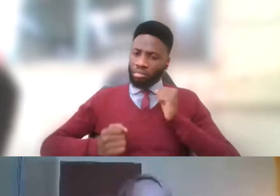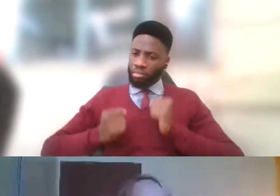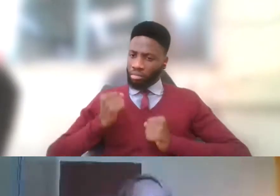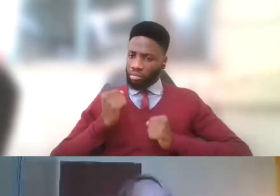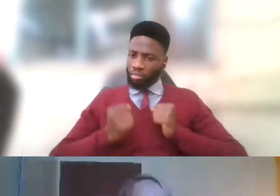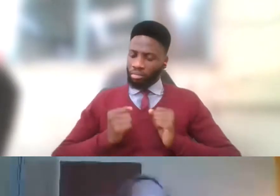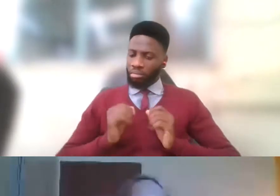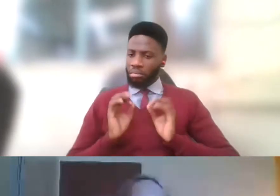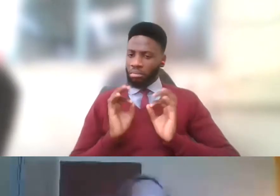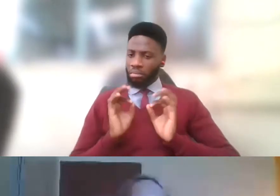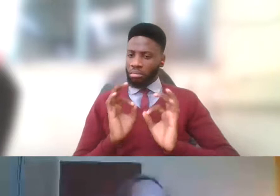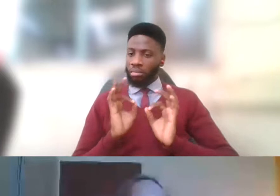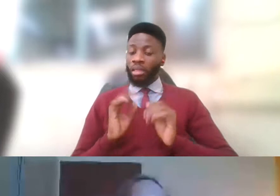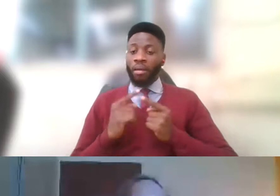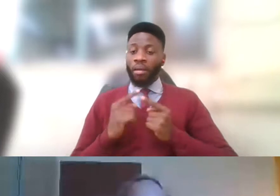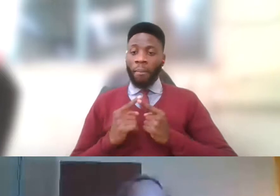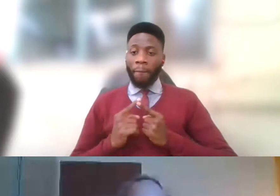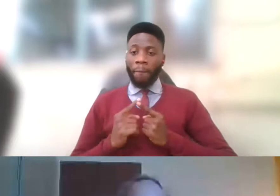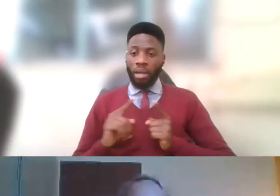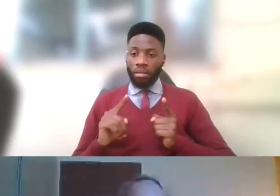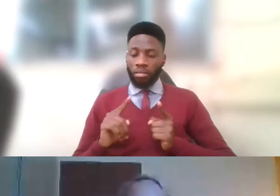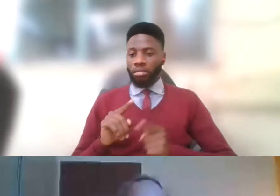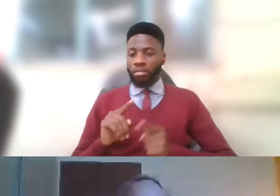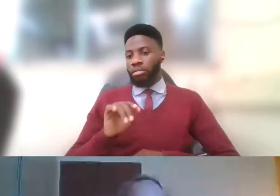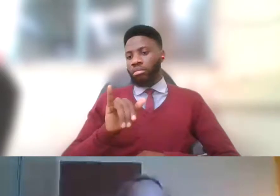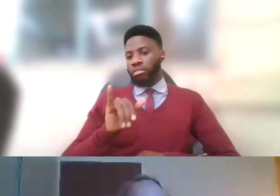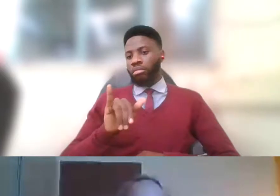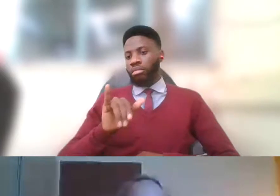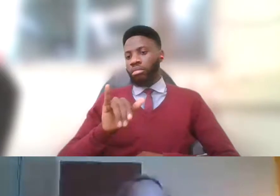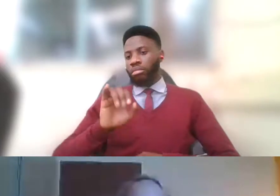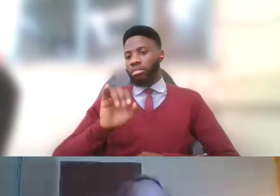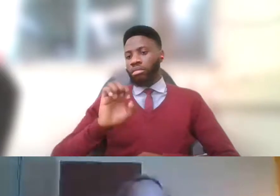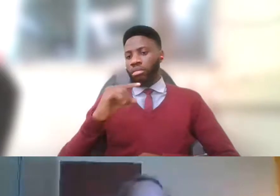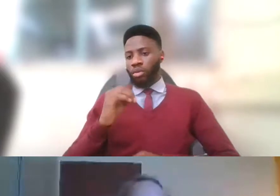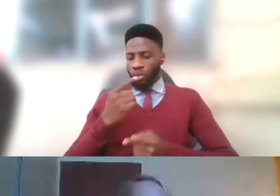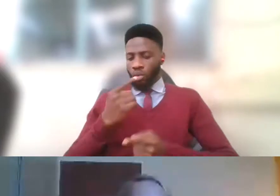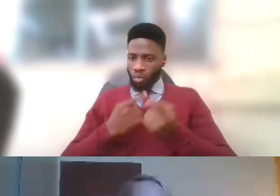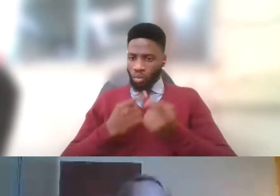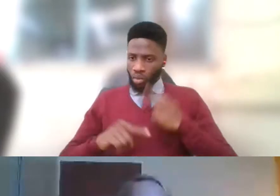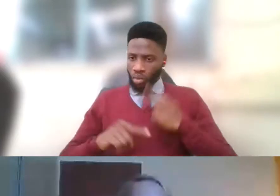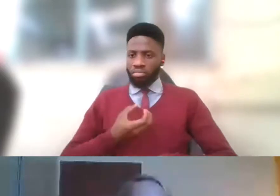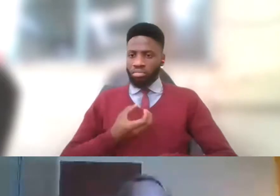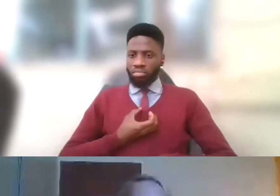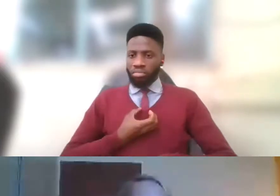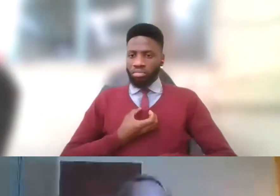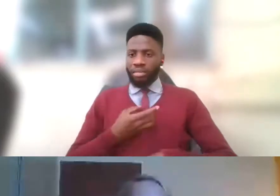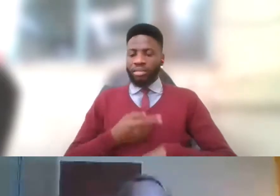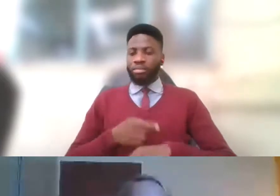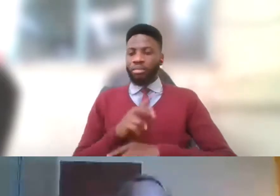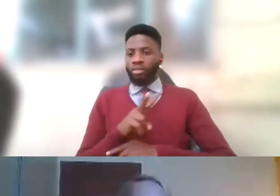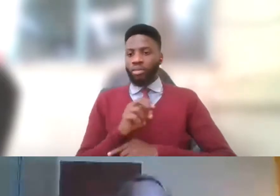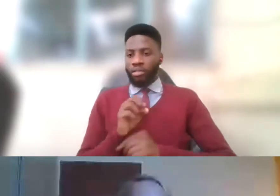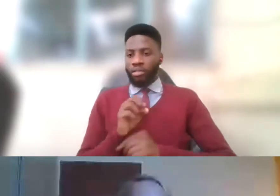interactions online in a very short period of time. We were